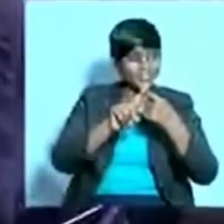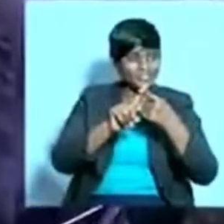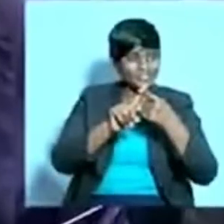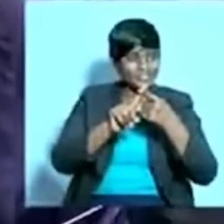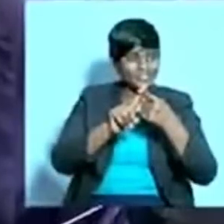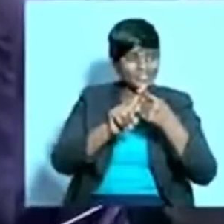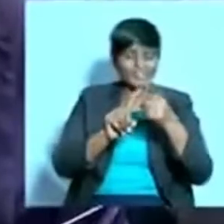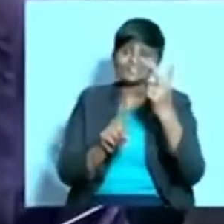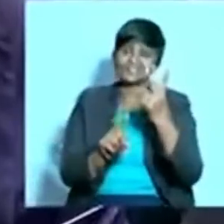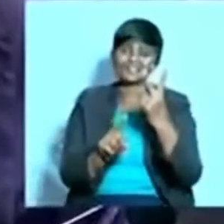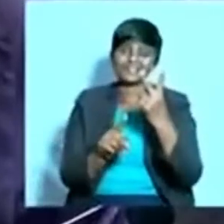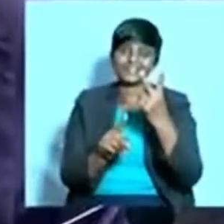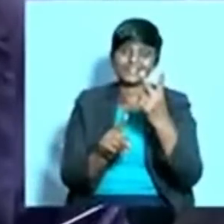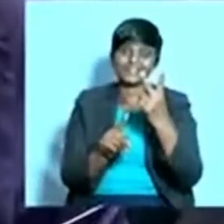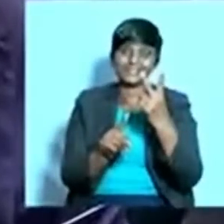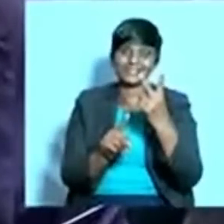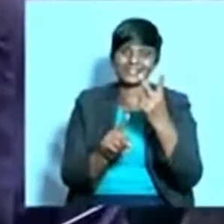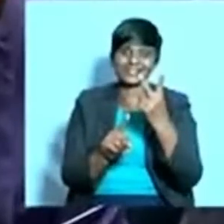2